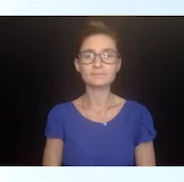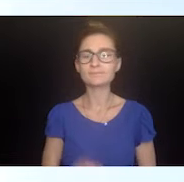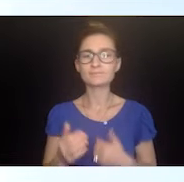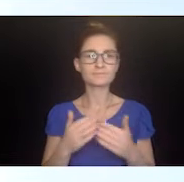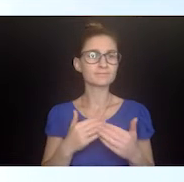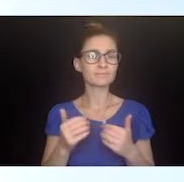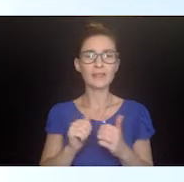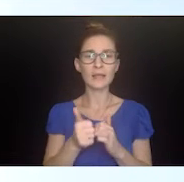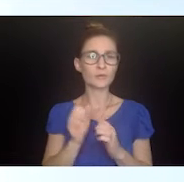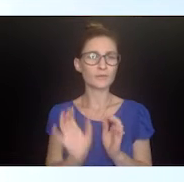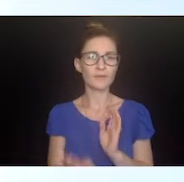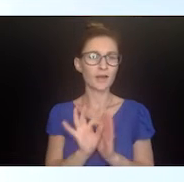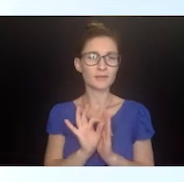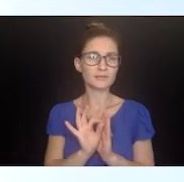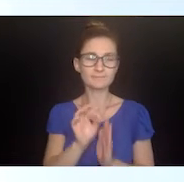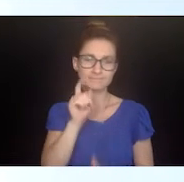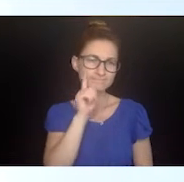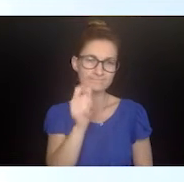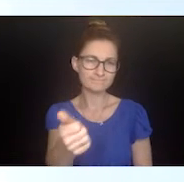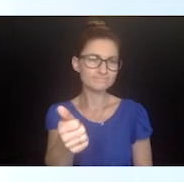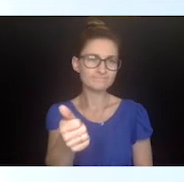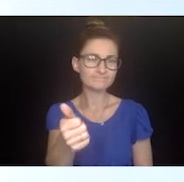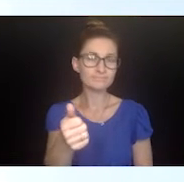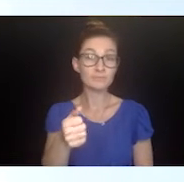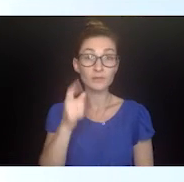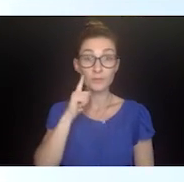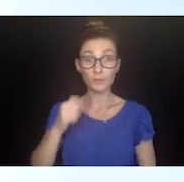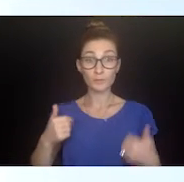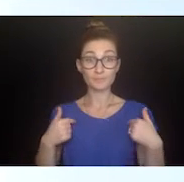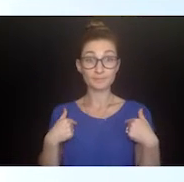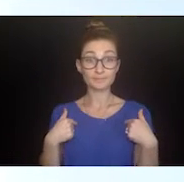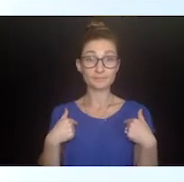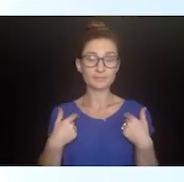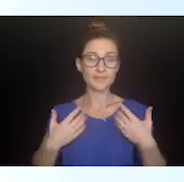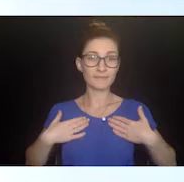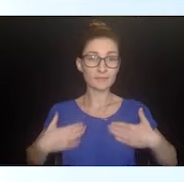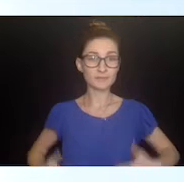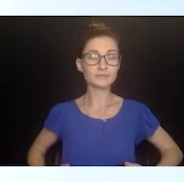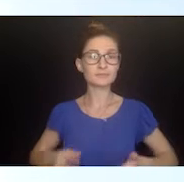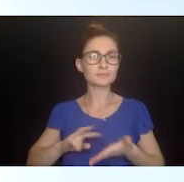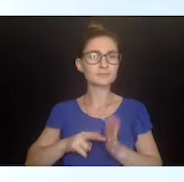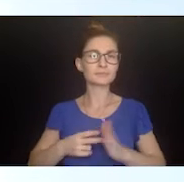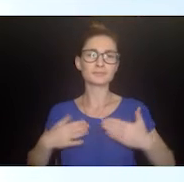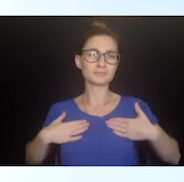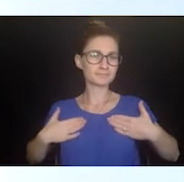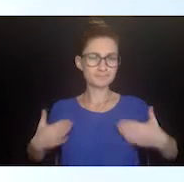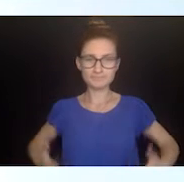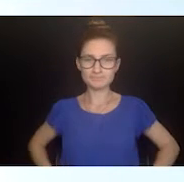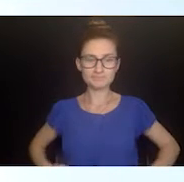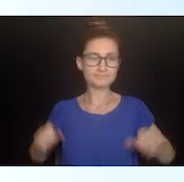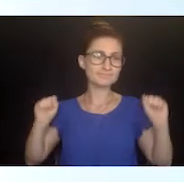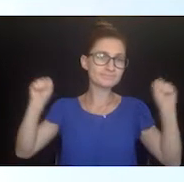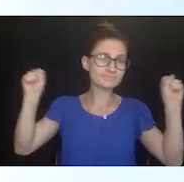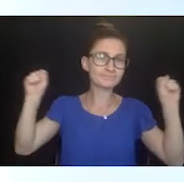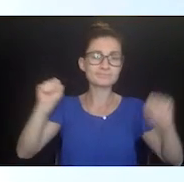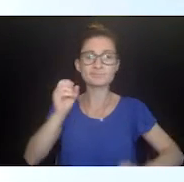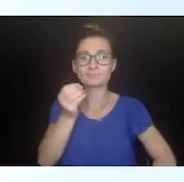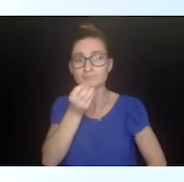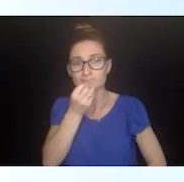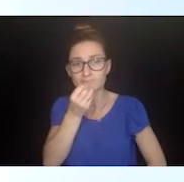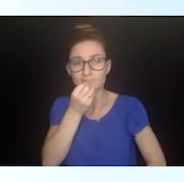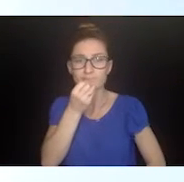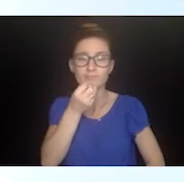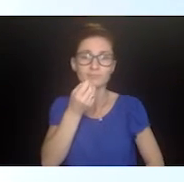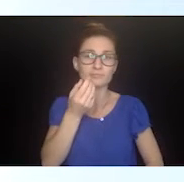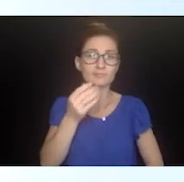them. That's up to you. But for me, physically, obviously, is about my physical well-being, my exercise, my